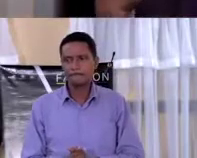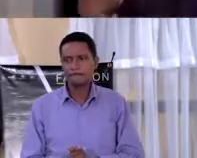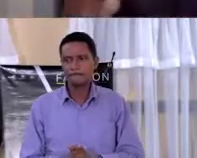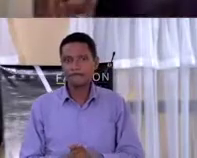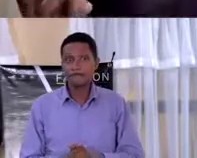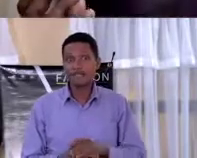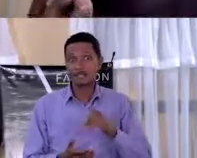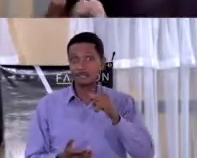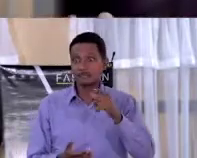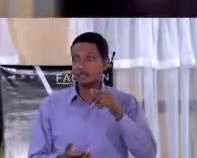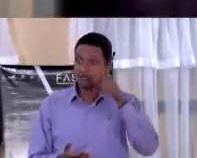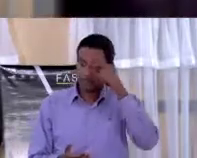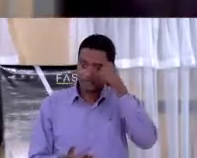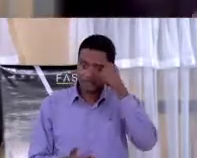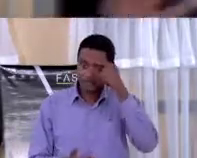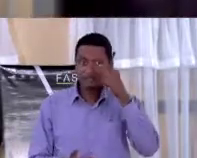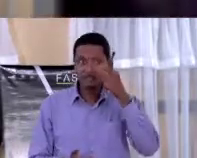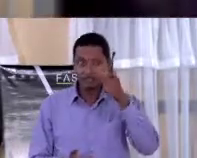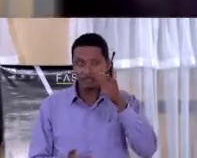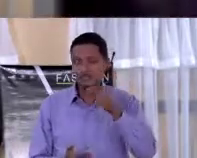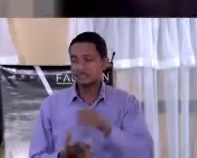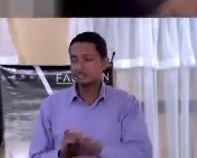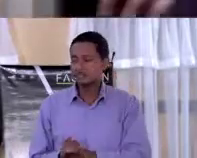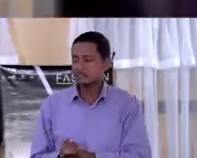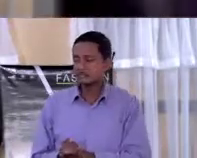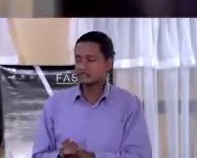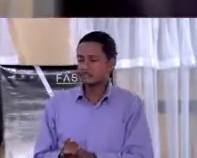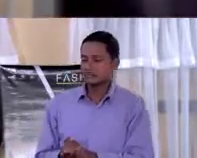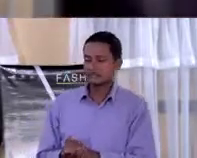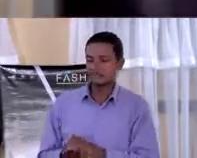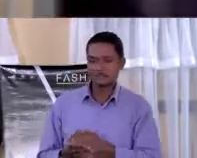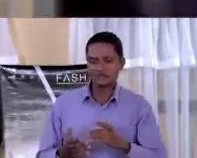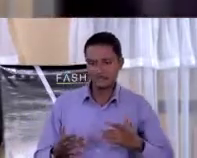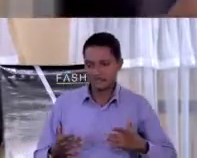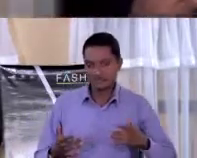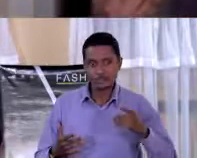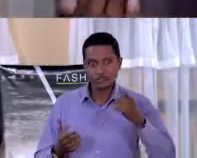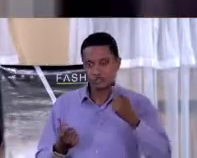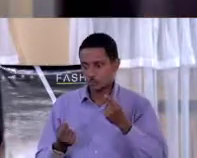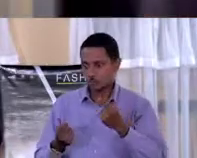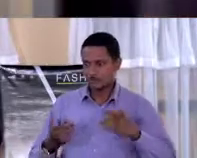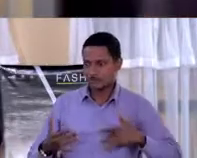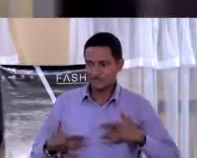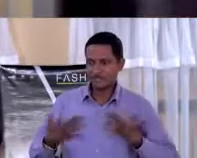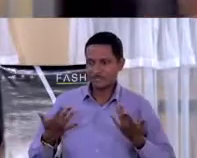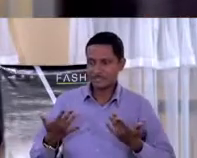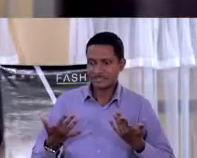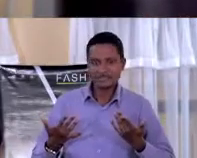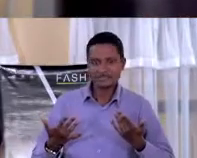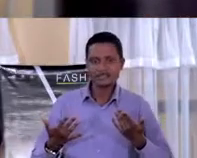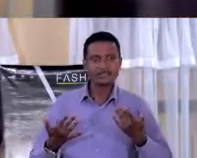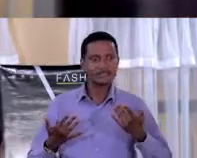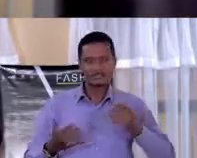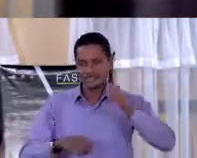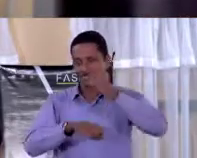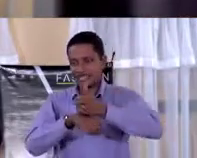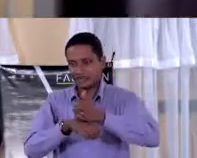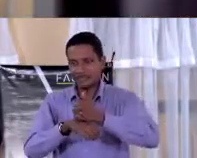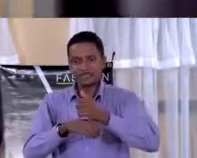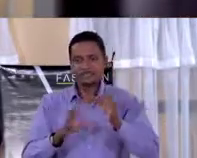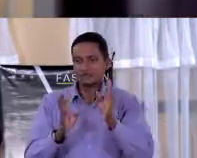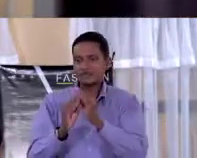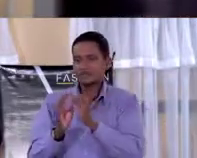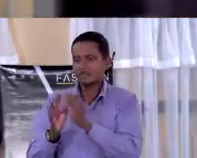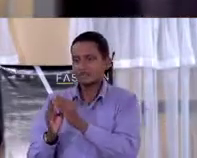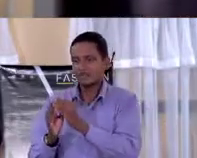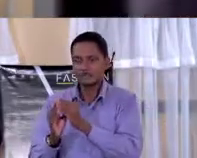it heralds them for doing this event, bringing the creatives together. It helps with the next election.